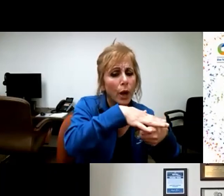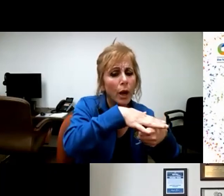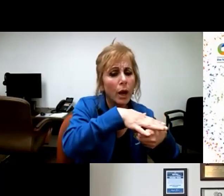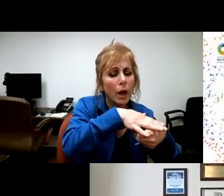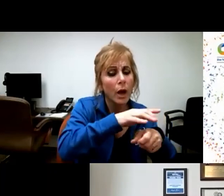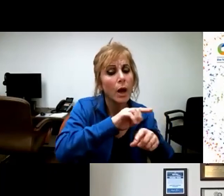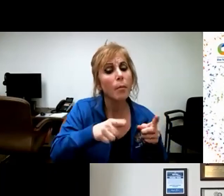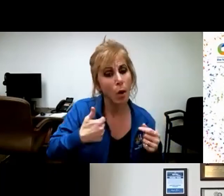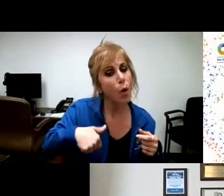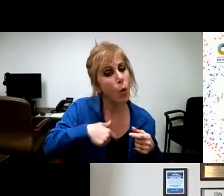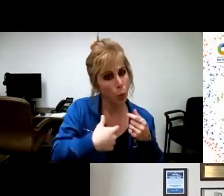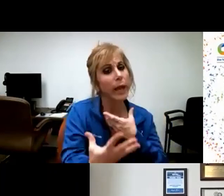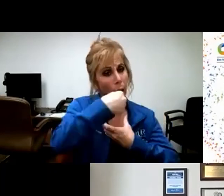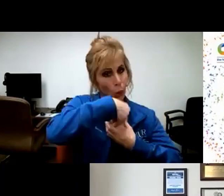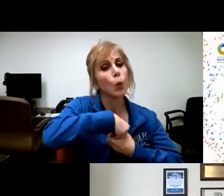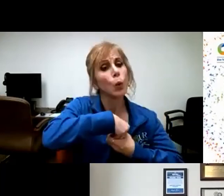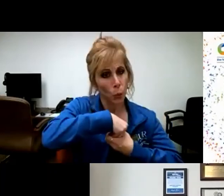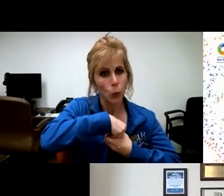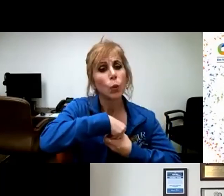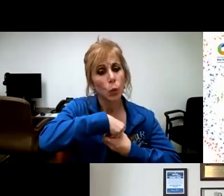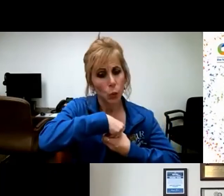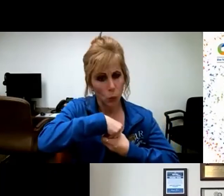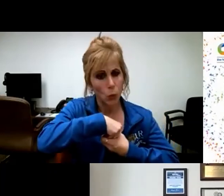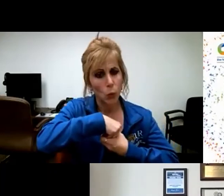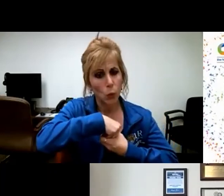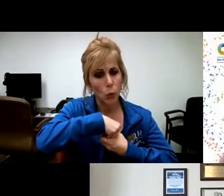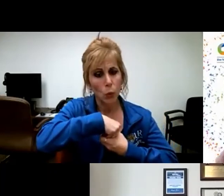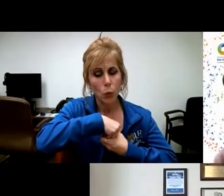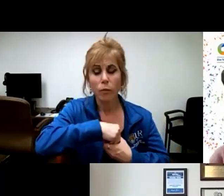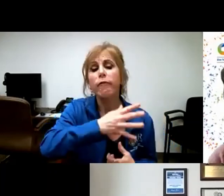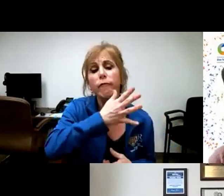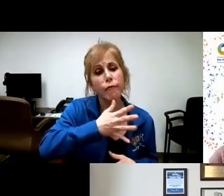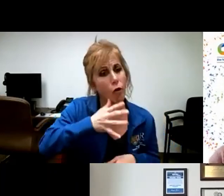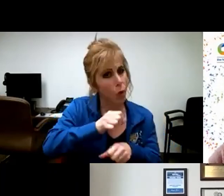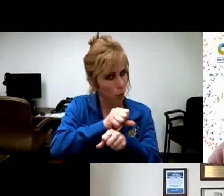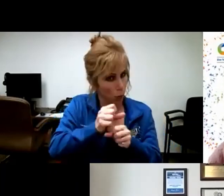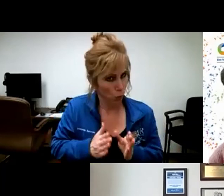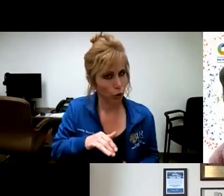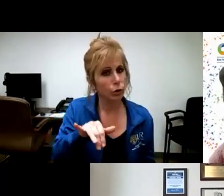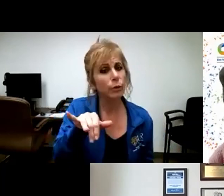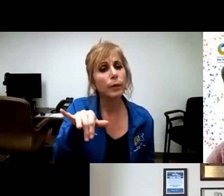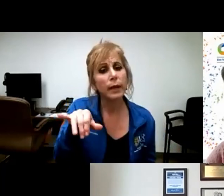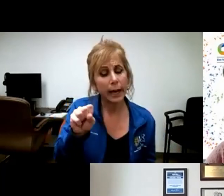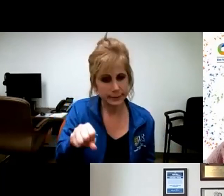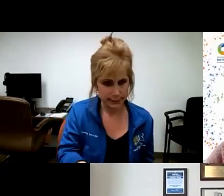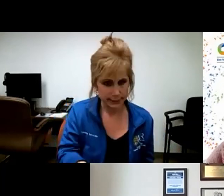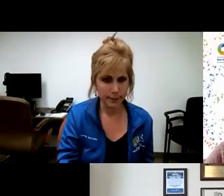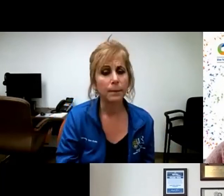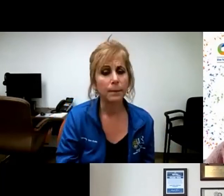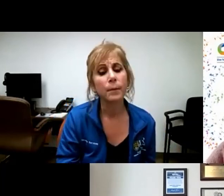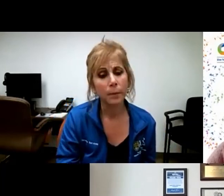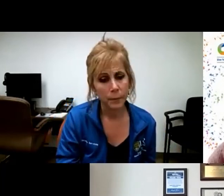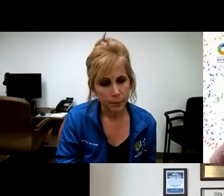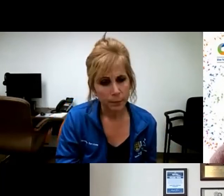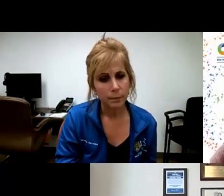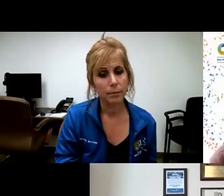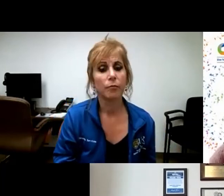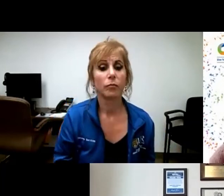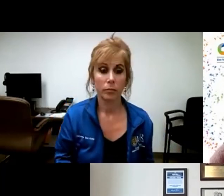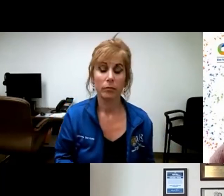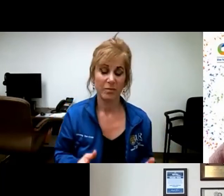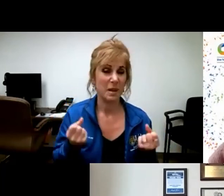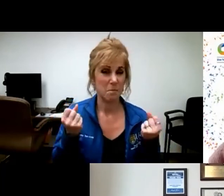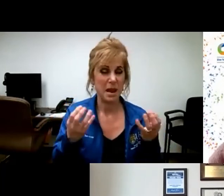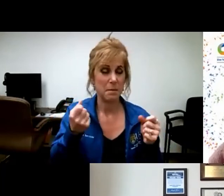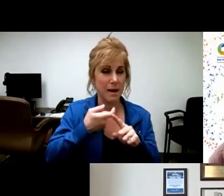do include Latino farm workers. Most of the farm workers in our area are Latinos, particularly from